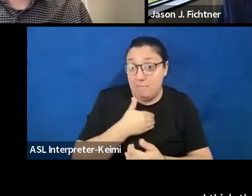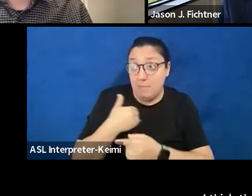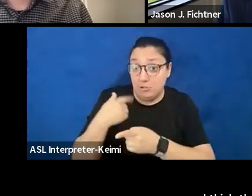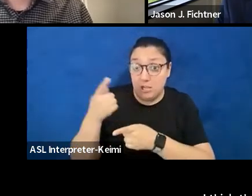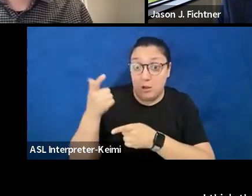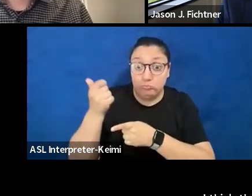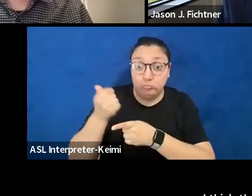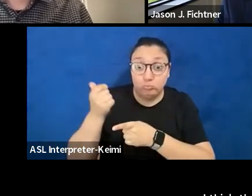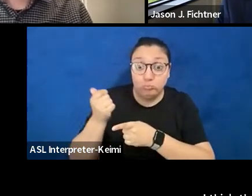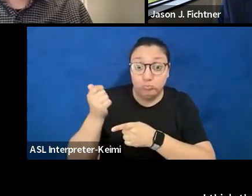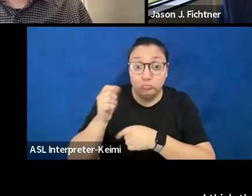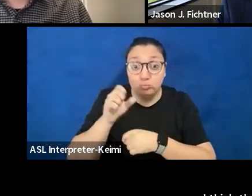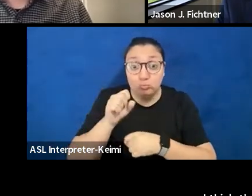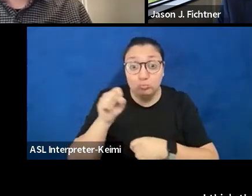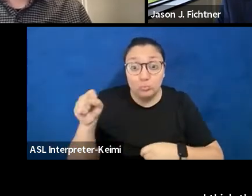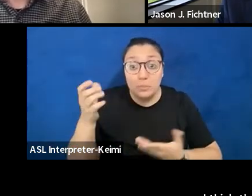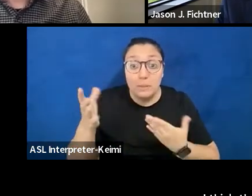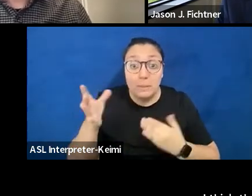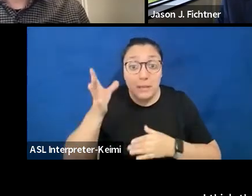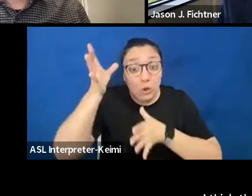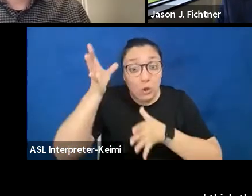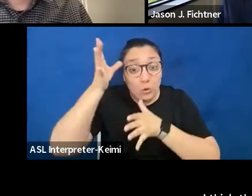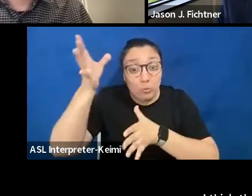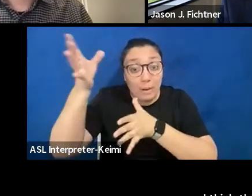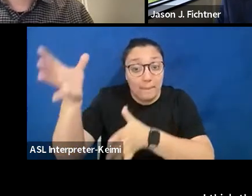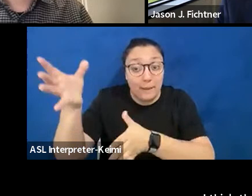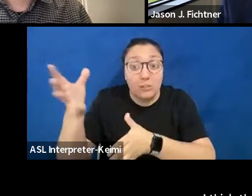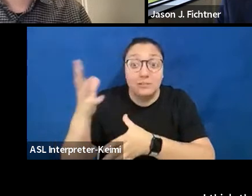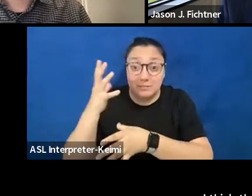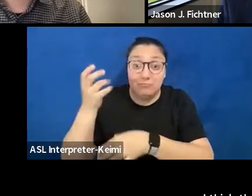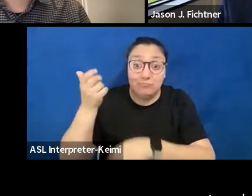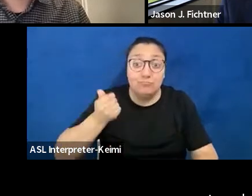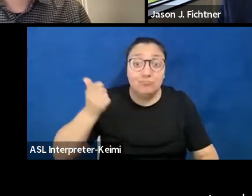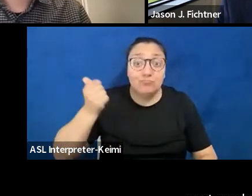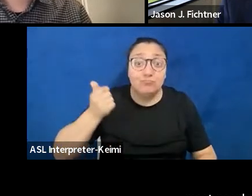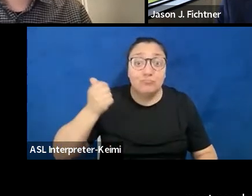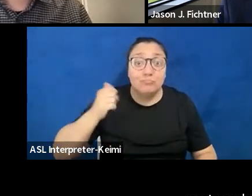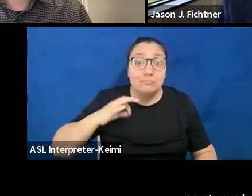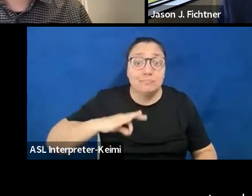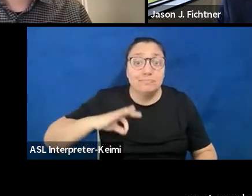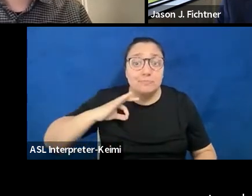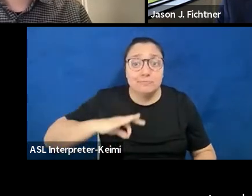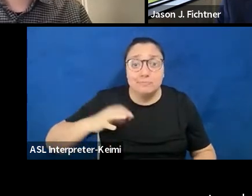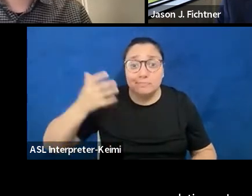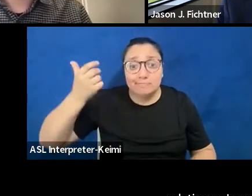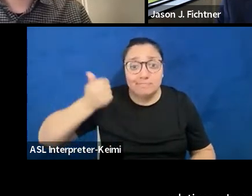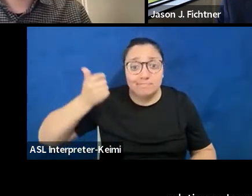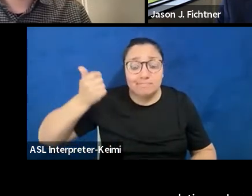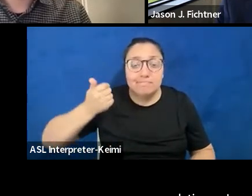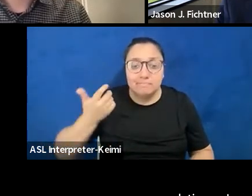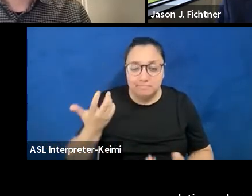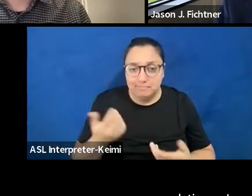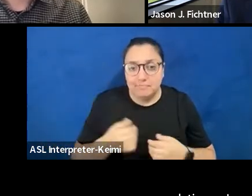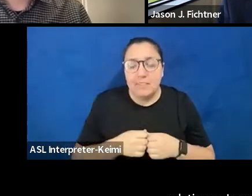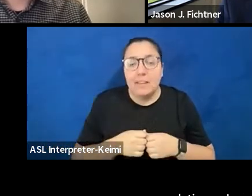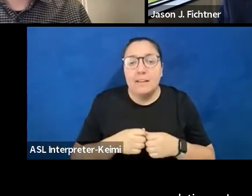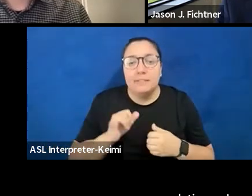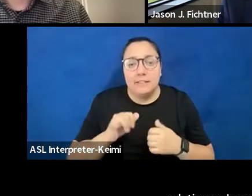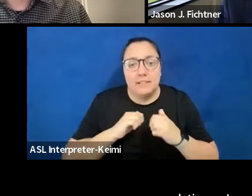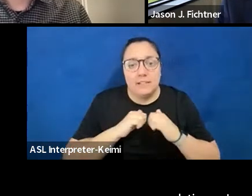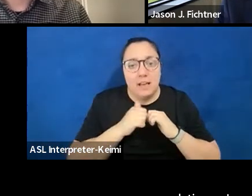They know, you know, their grandparents have received benefits from Social Security. It's part of how